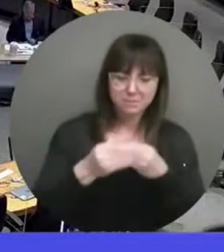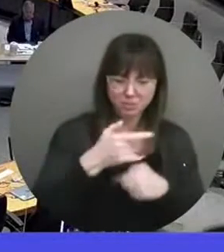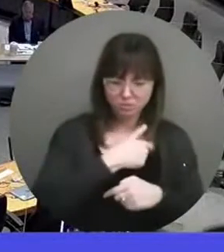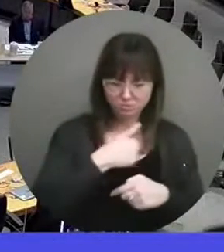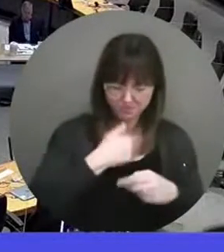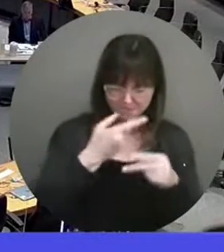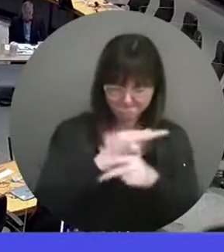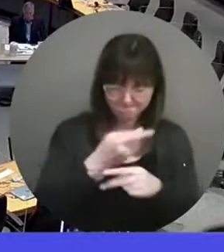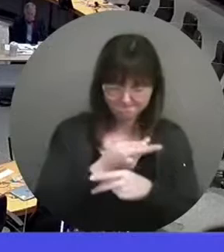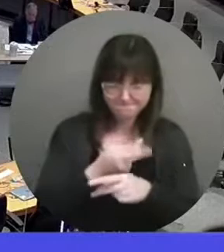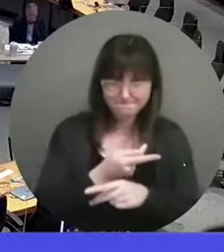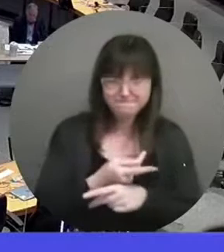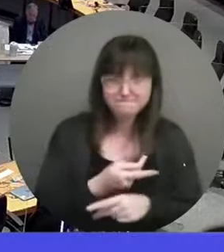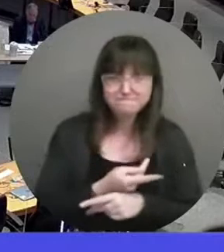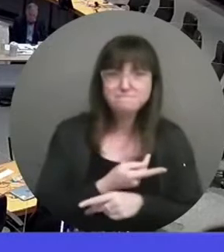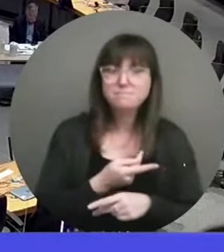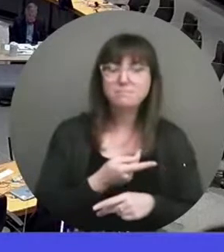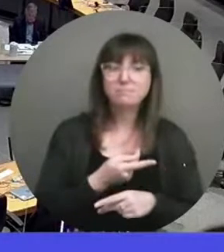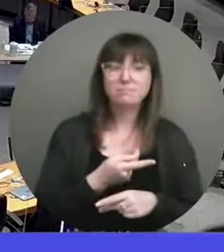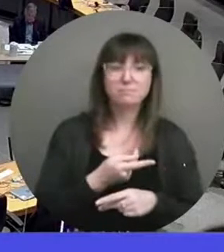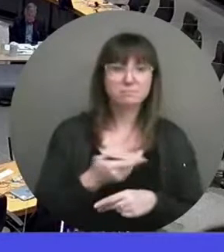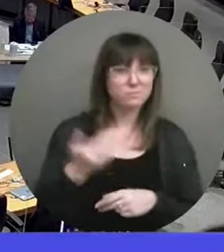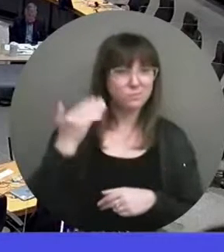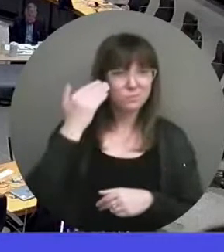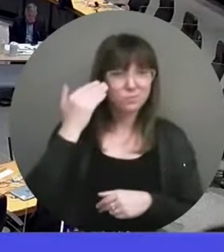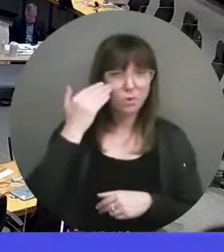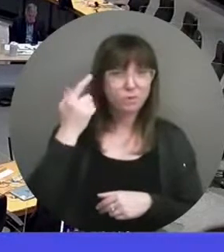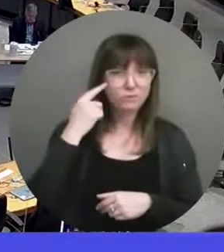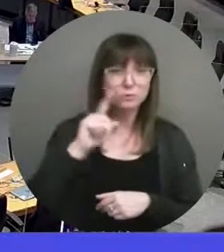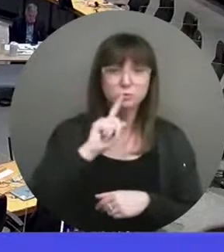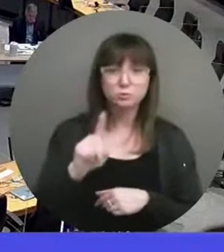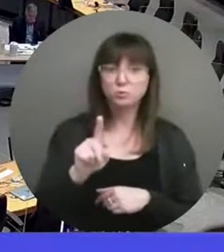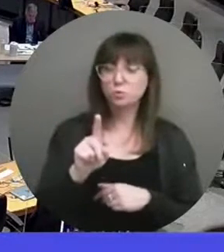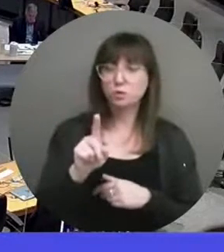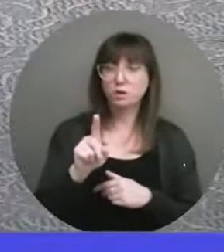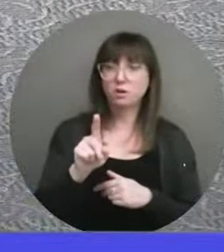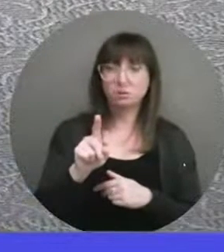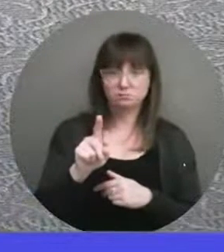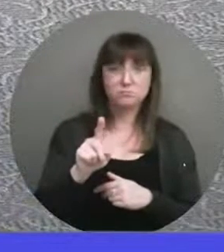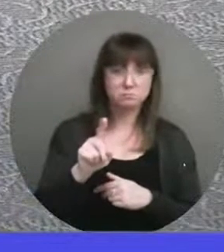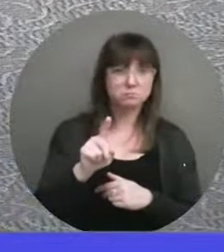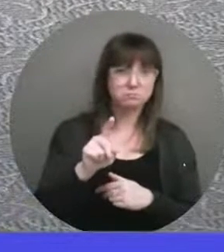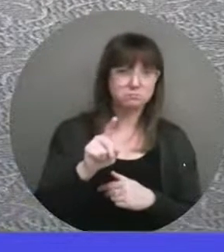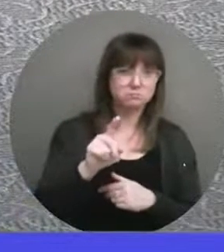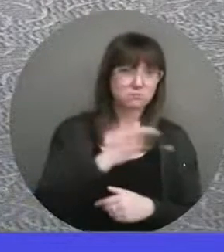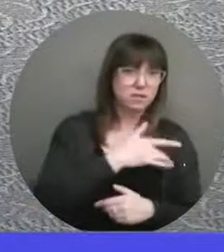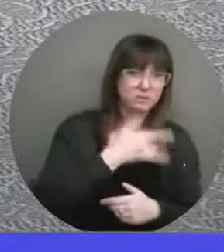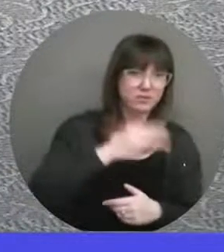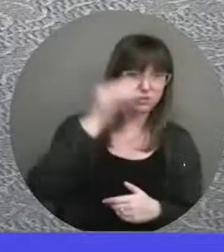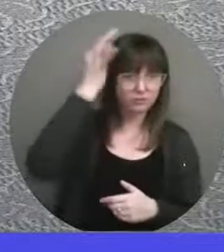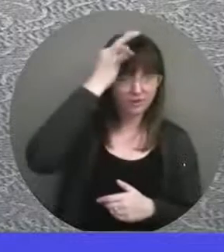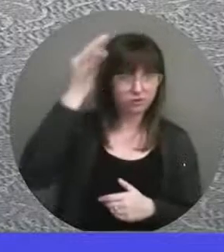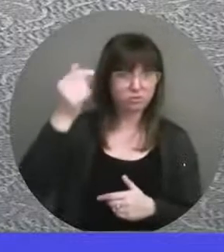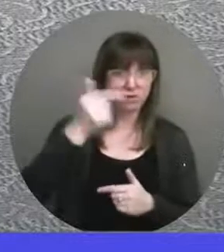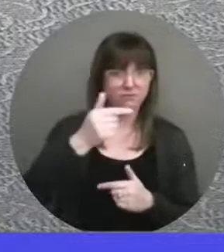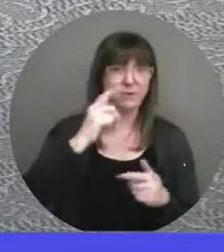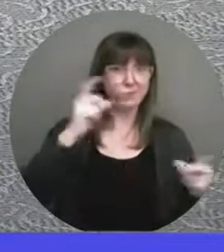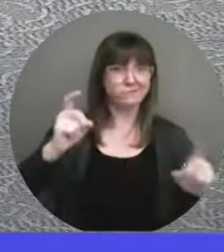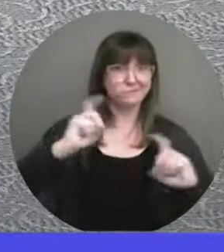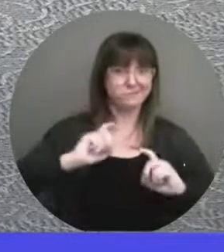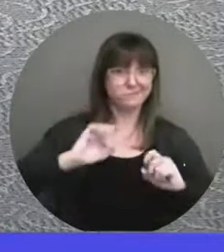can't be certain that the entire gap will be funded by the levels of government. And we have assurances, as the mayor said, that it will